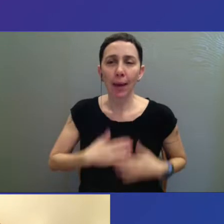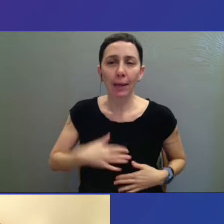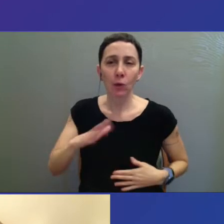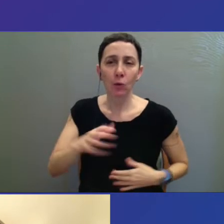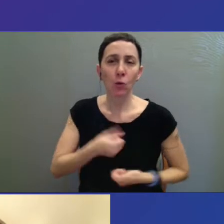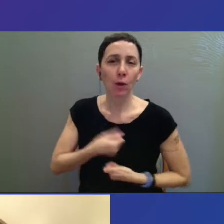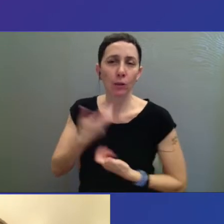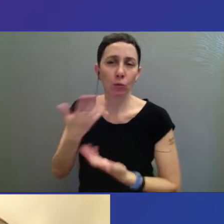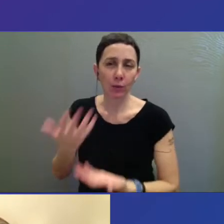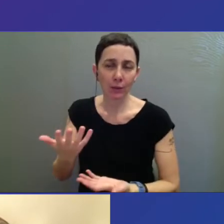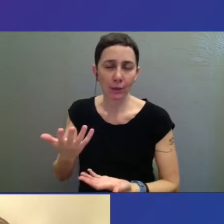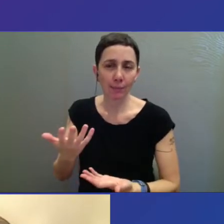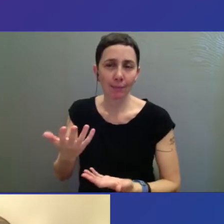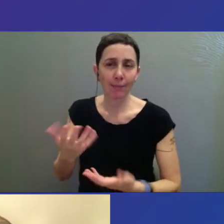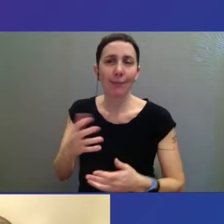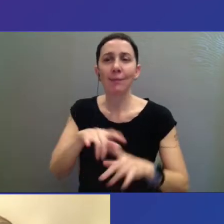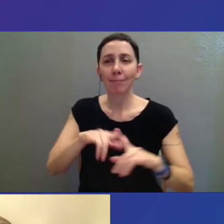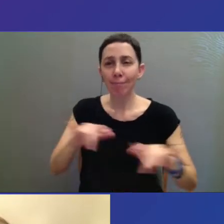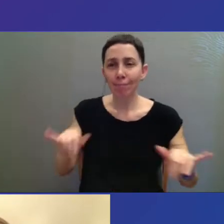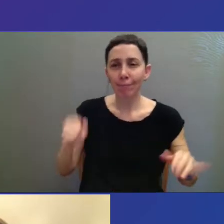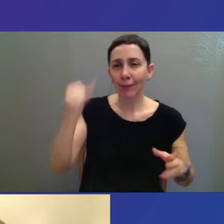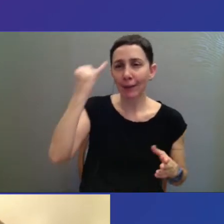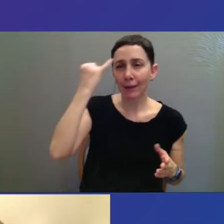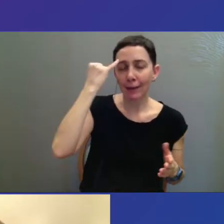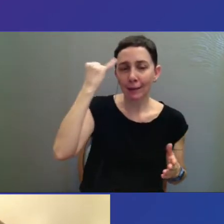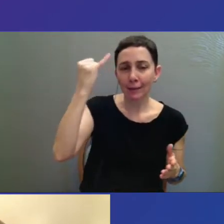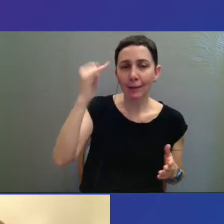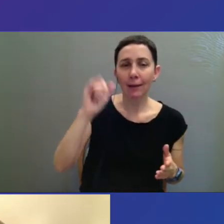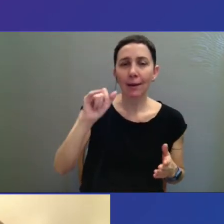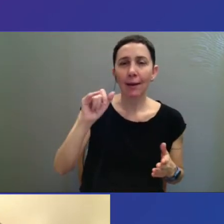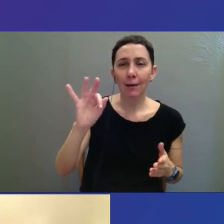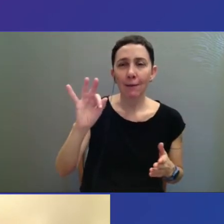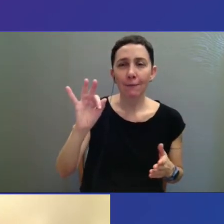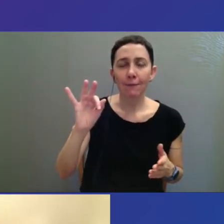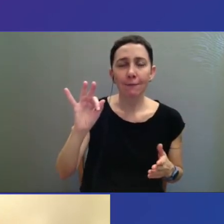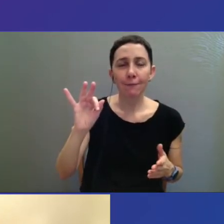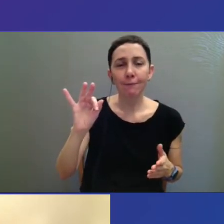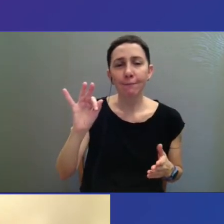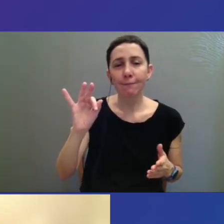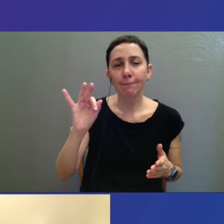then the idea of then, you know, applying it to